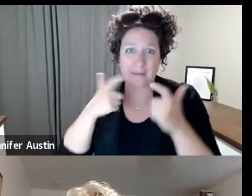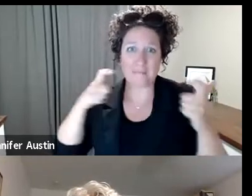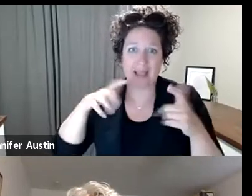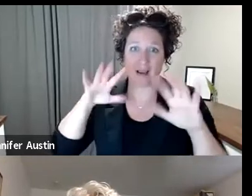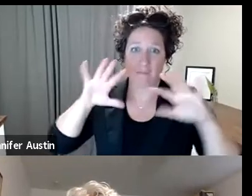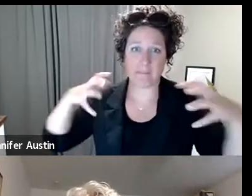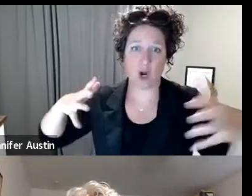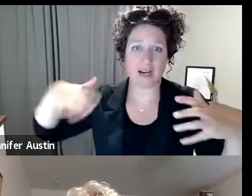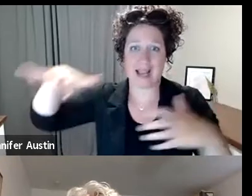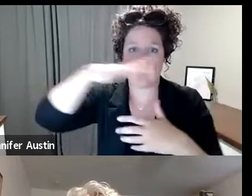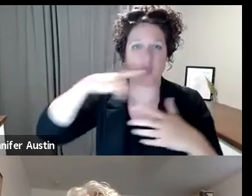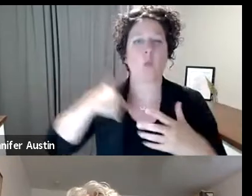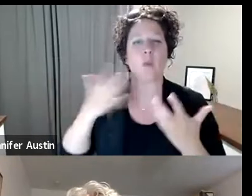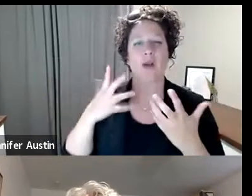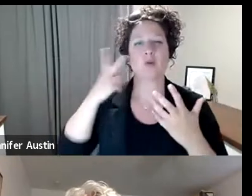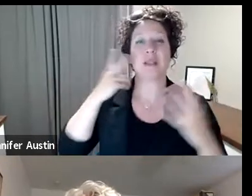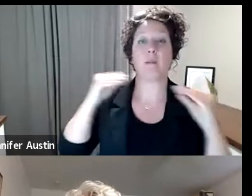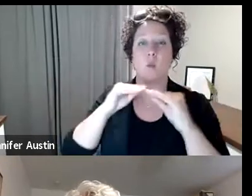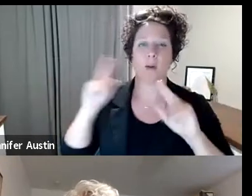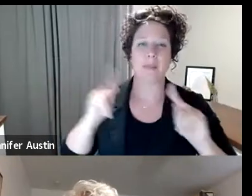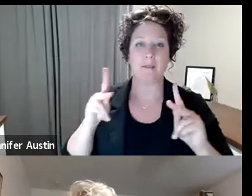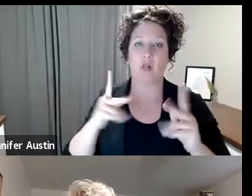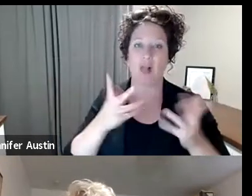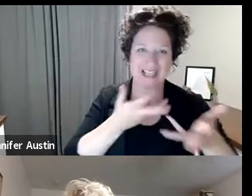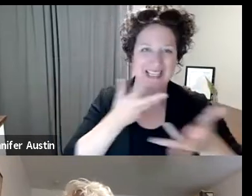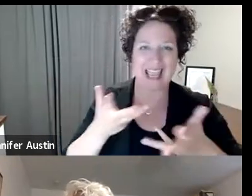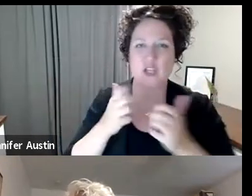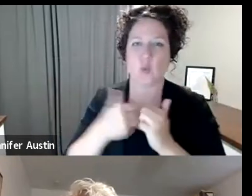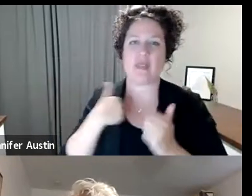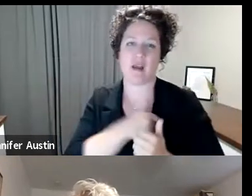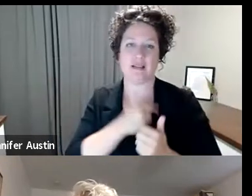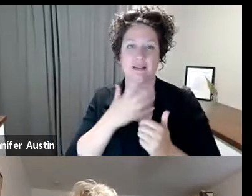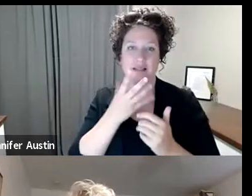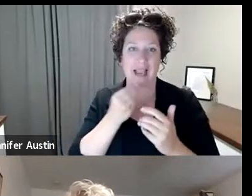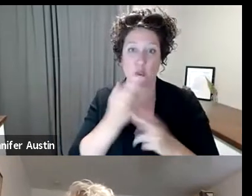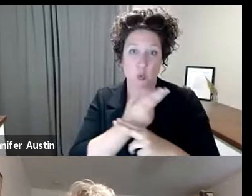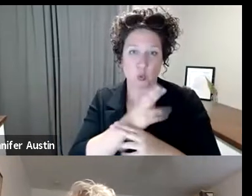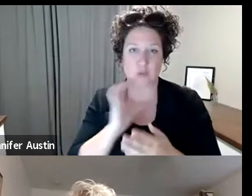people engage and use the tools because they're, and then tell us what else you need.